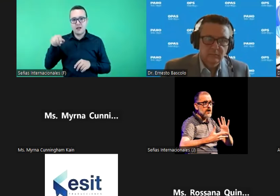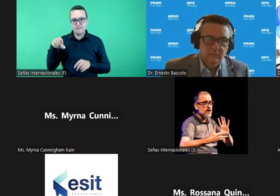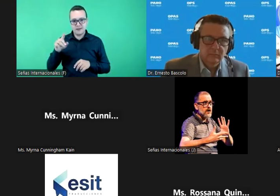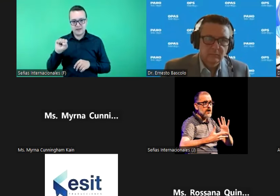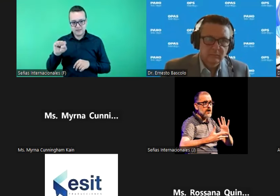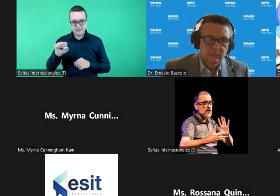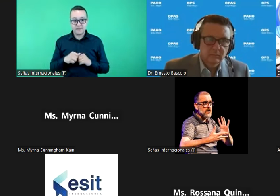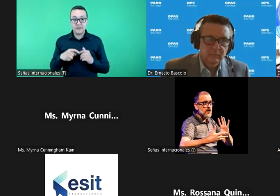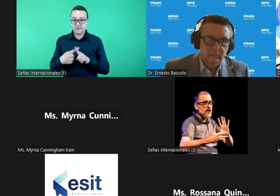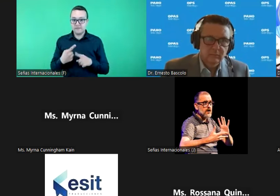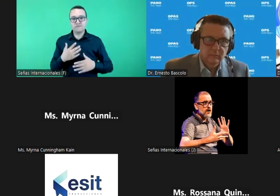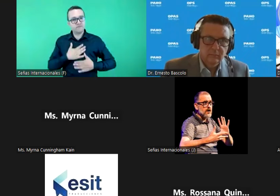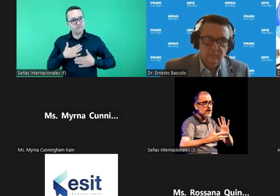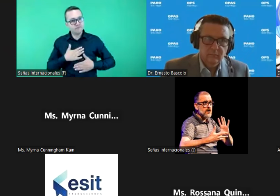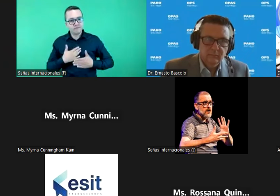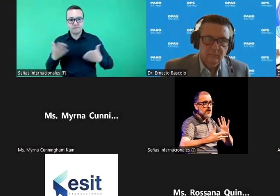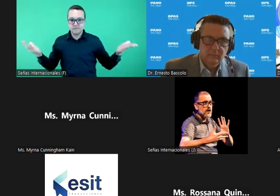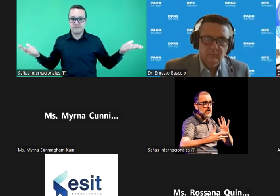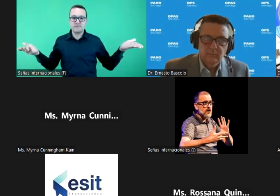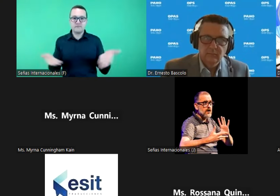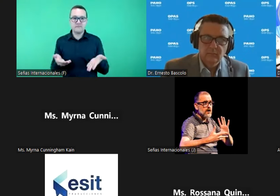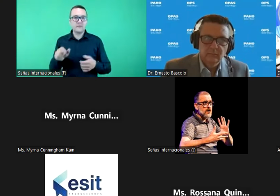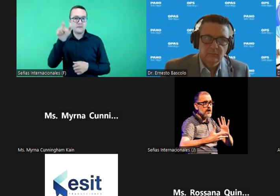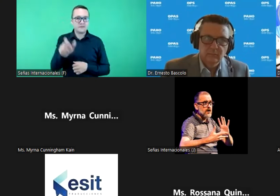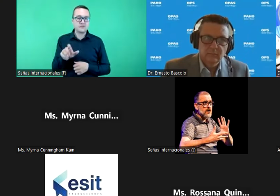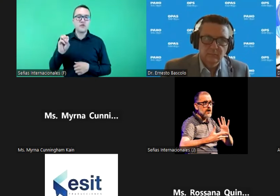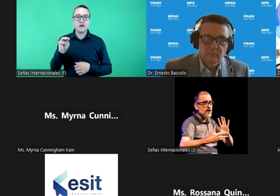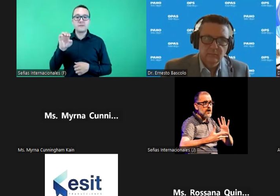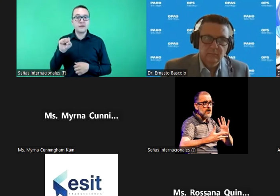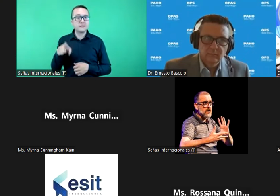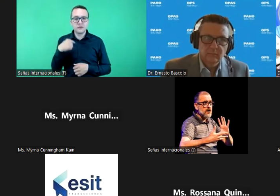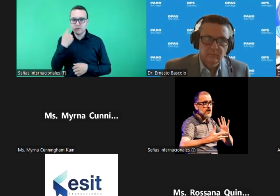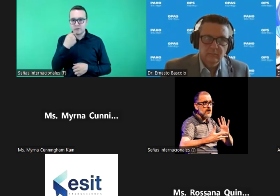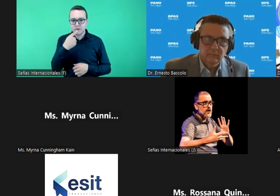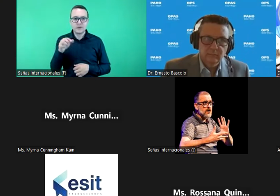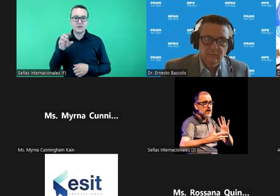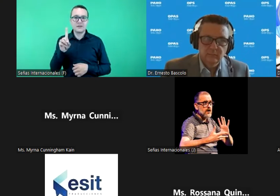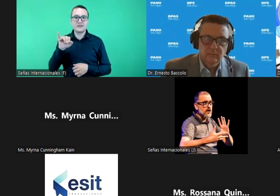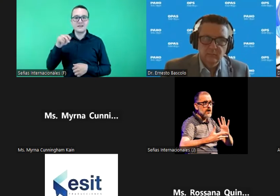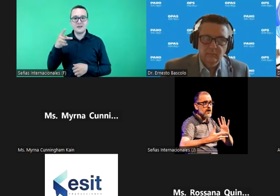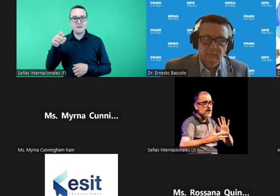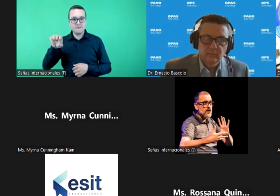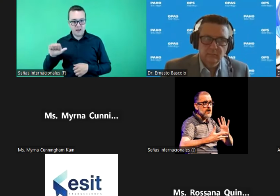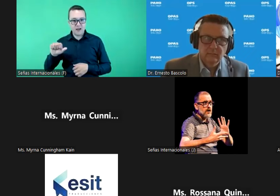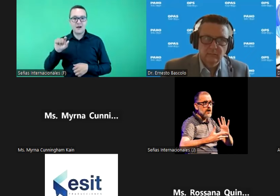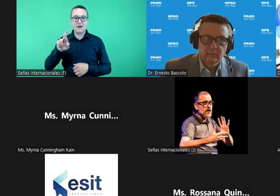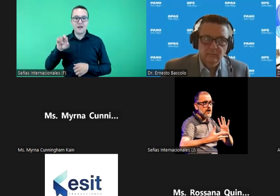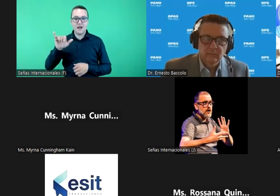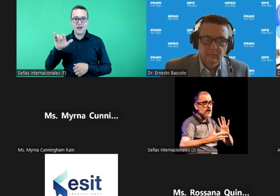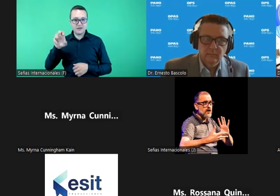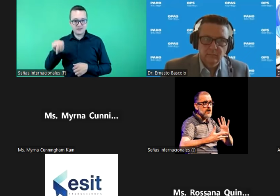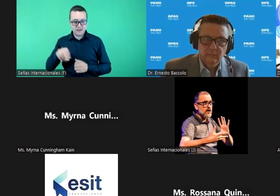We also have the pleasure to have our colleague from the World Health Organization, Dr. Diparajan.